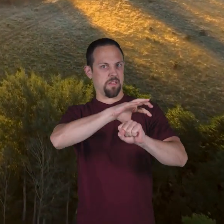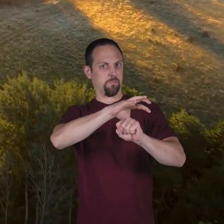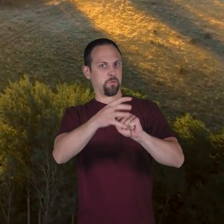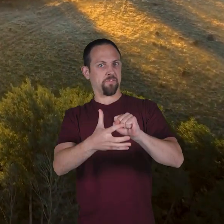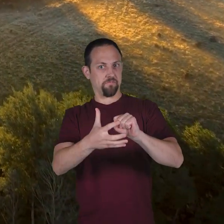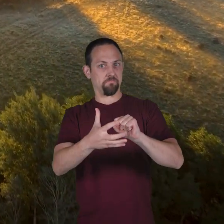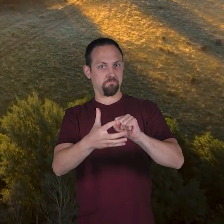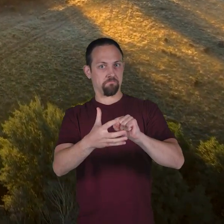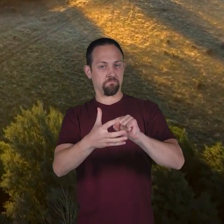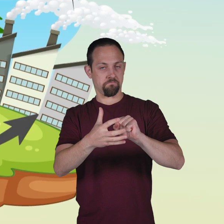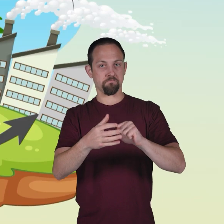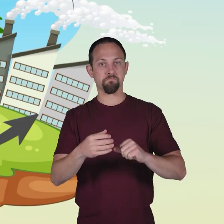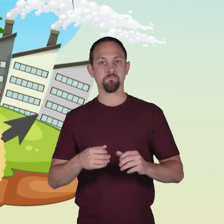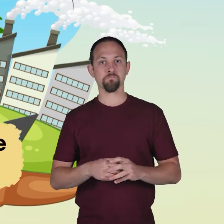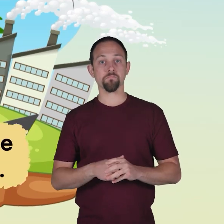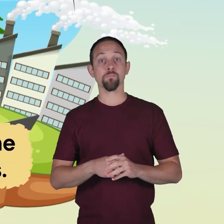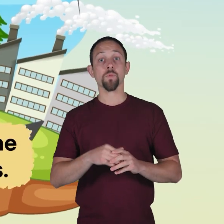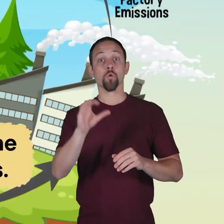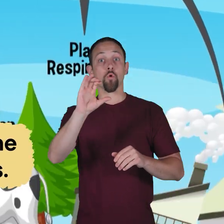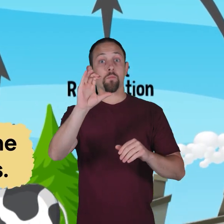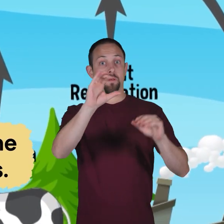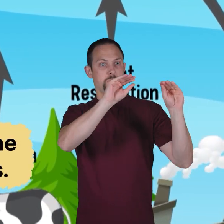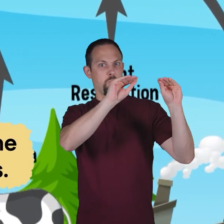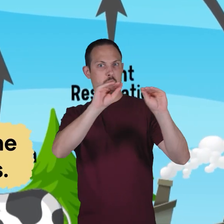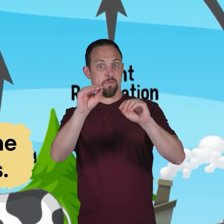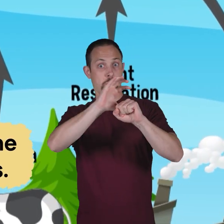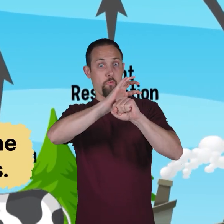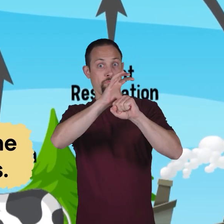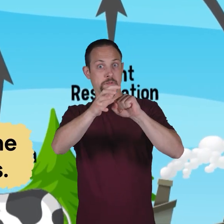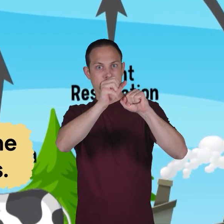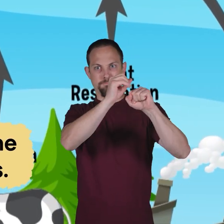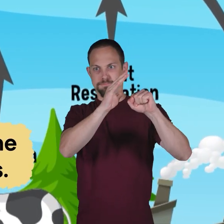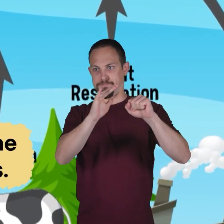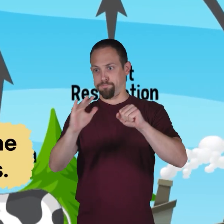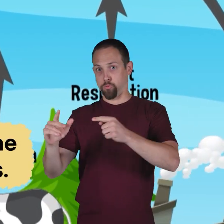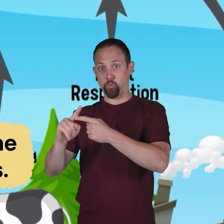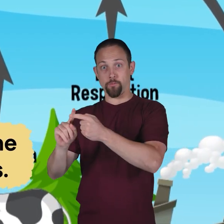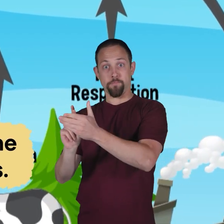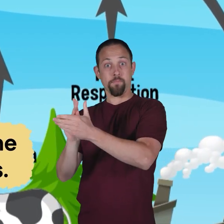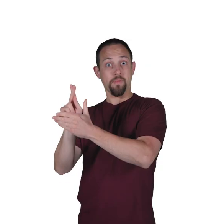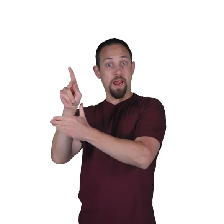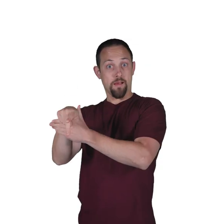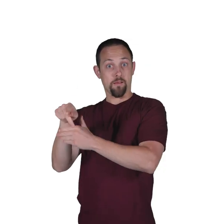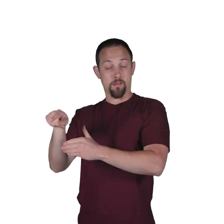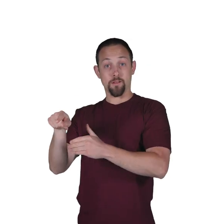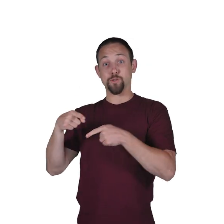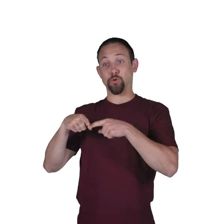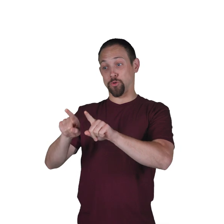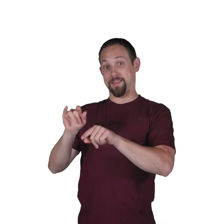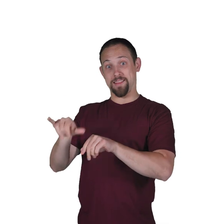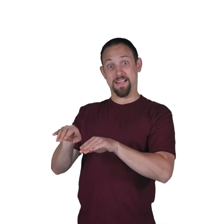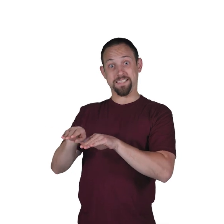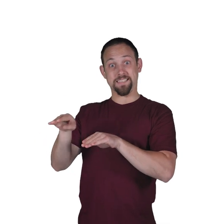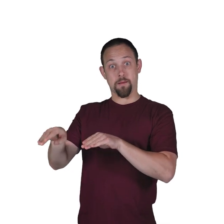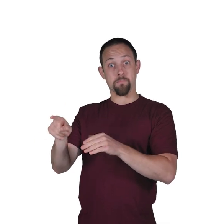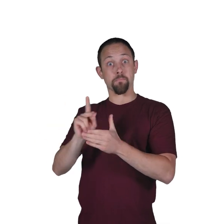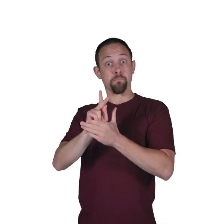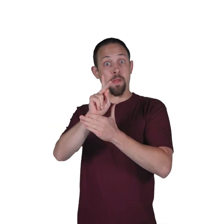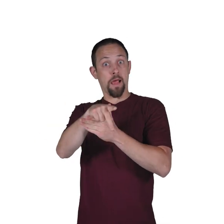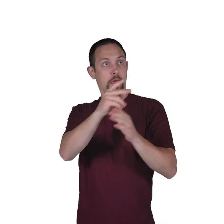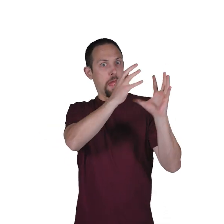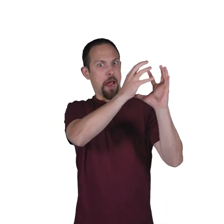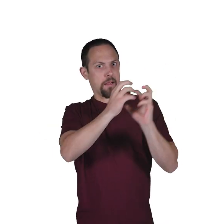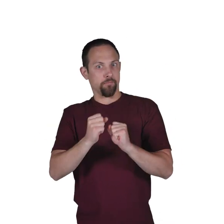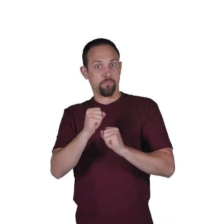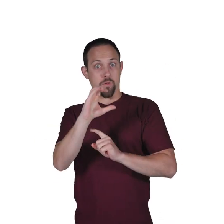atmosphere carbon moves from the atmosphere to plants during this step plants